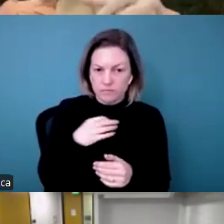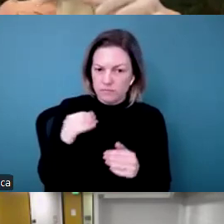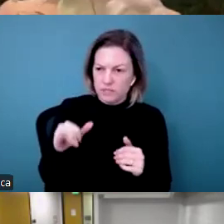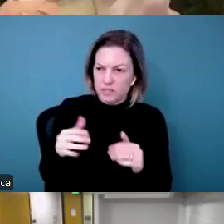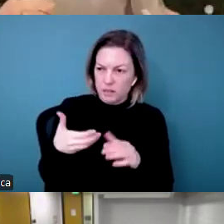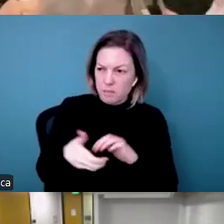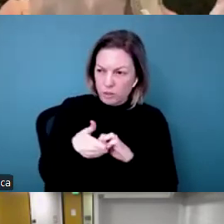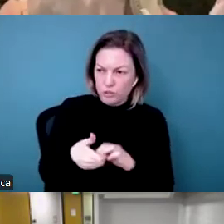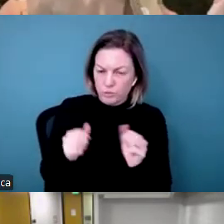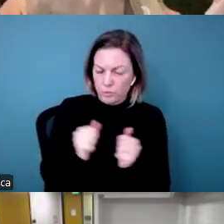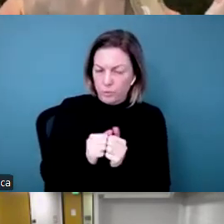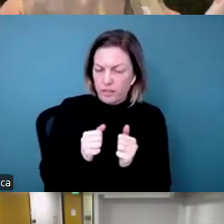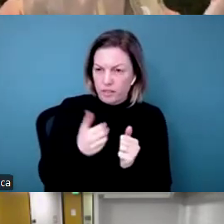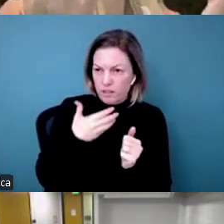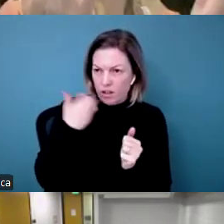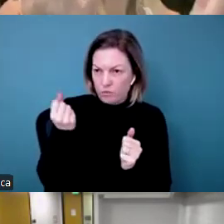partnership with our elder